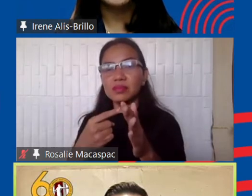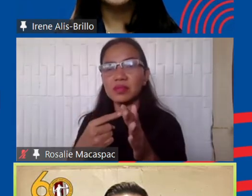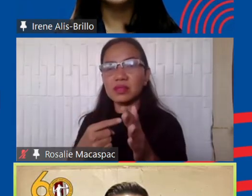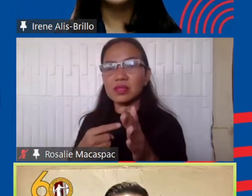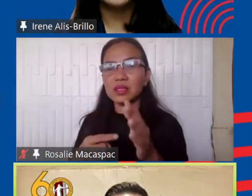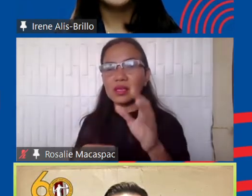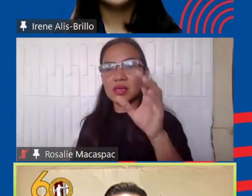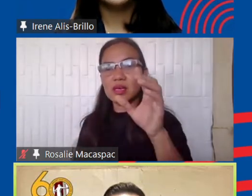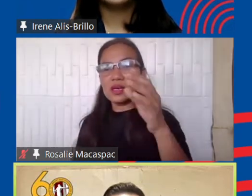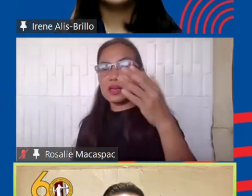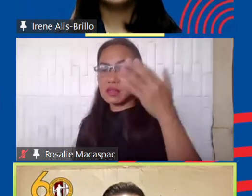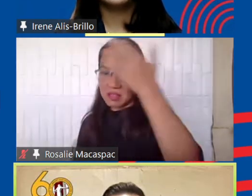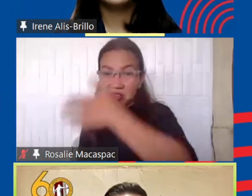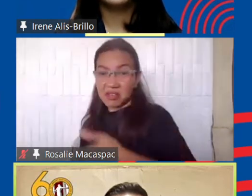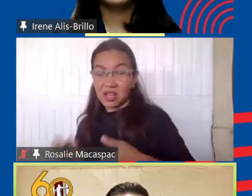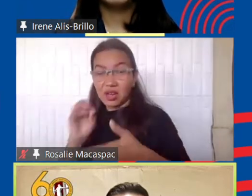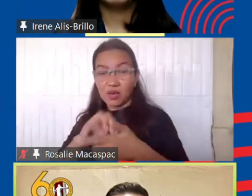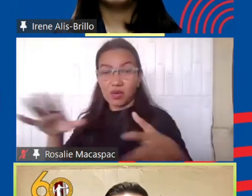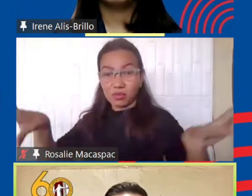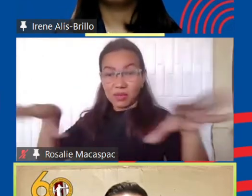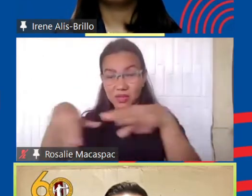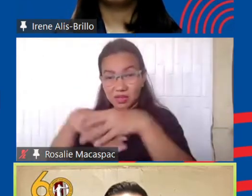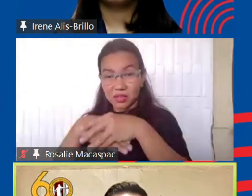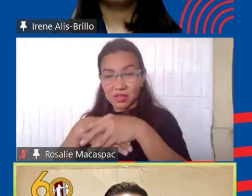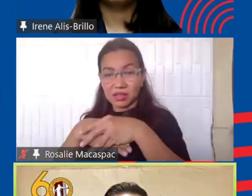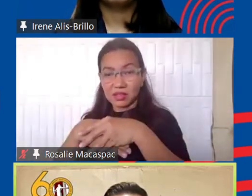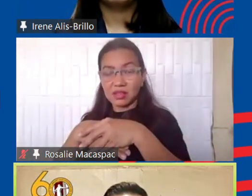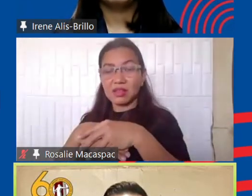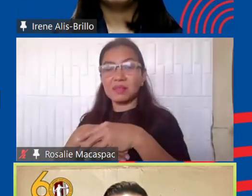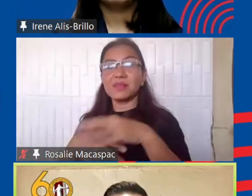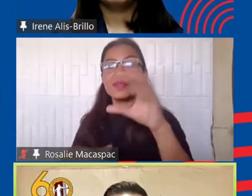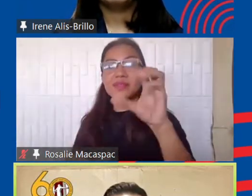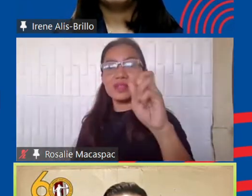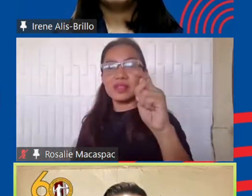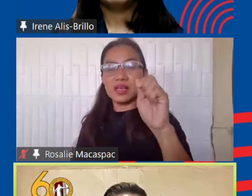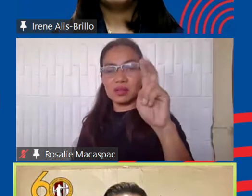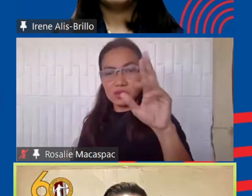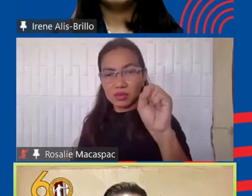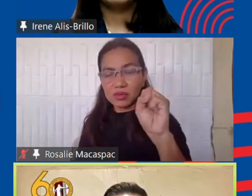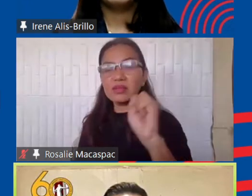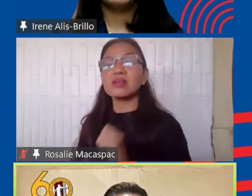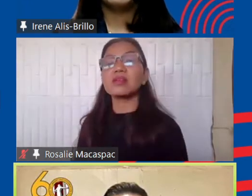whether you're single, married, widowed. But if you look at the study,